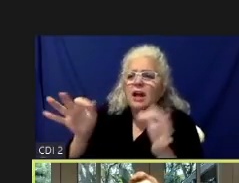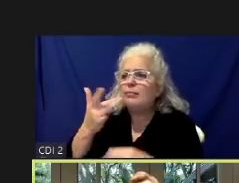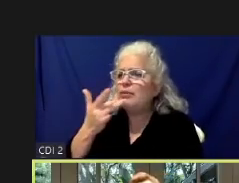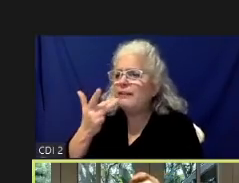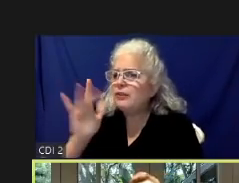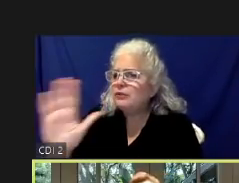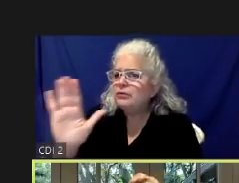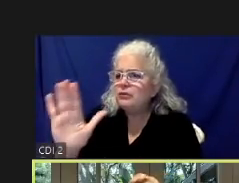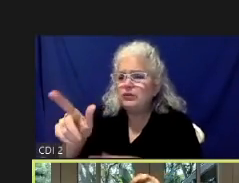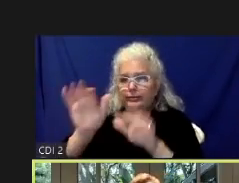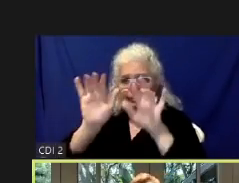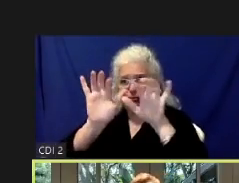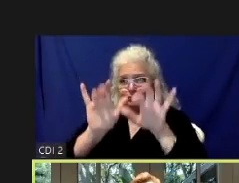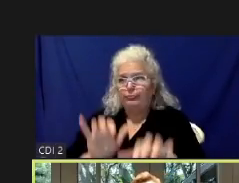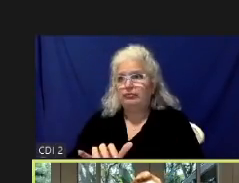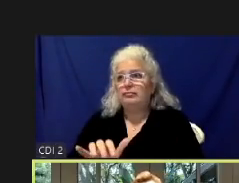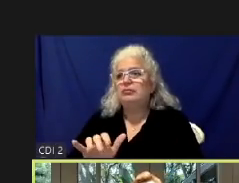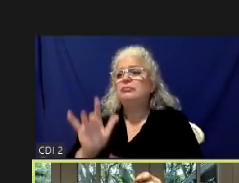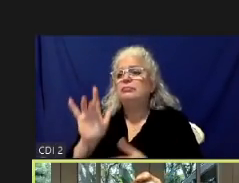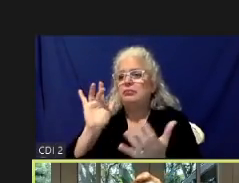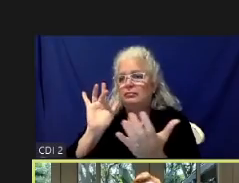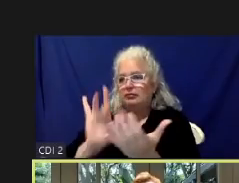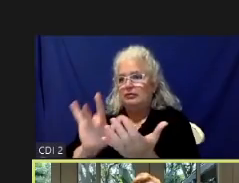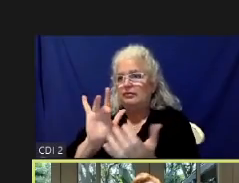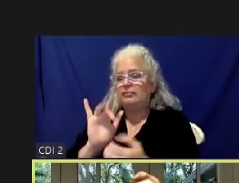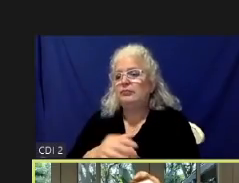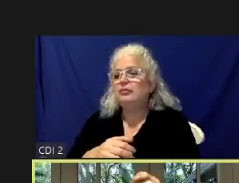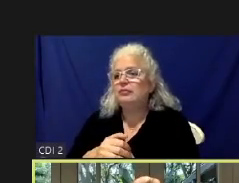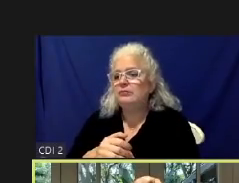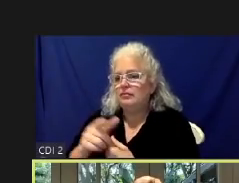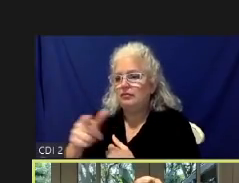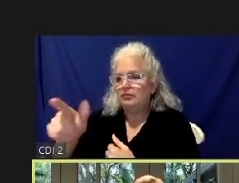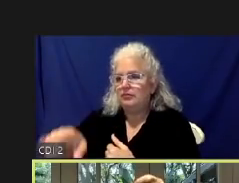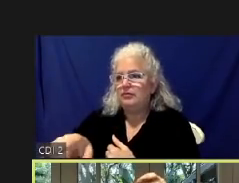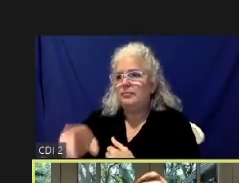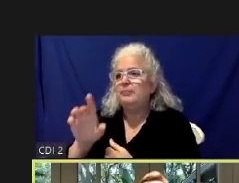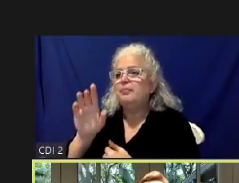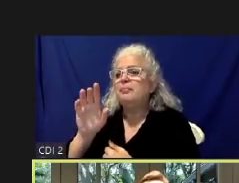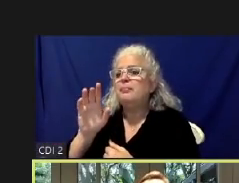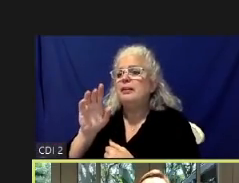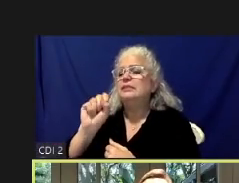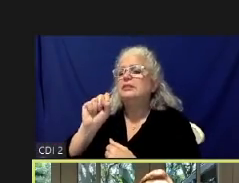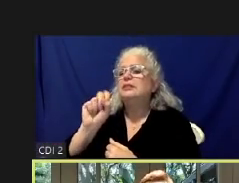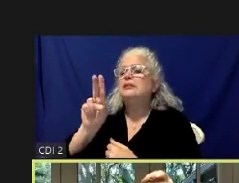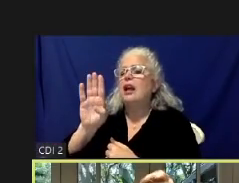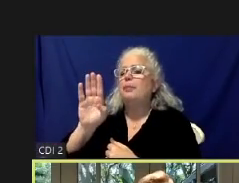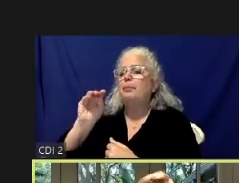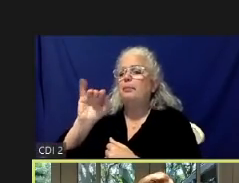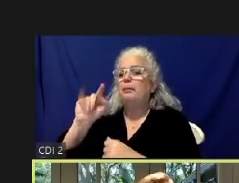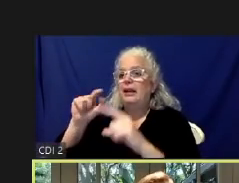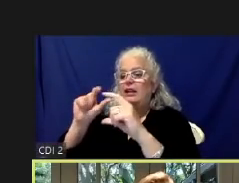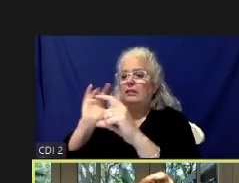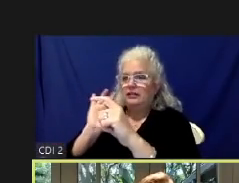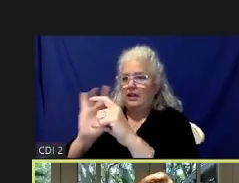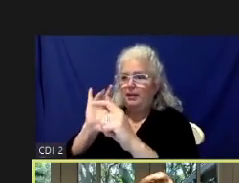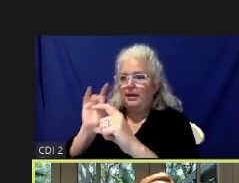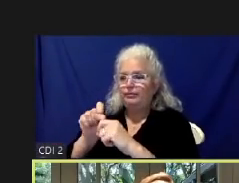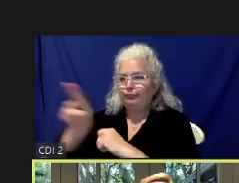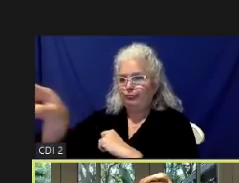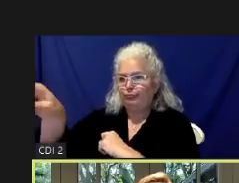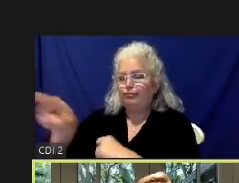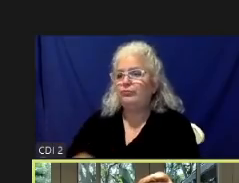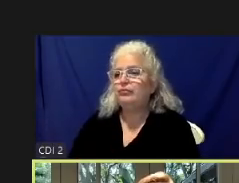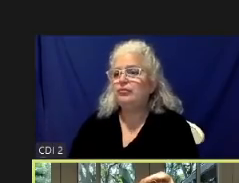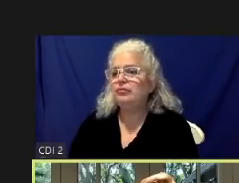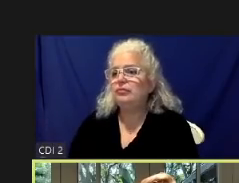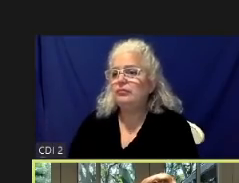turn comes up for eligibility, Marin Public Health will reach out to you at that time, let you know that you are eligible to receive the vaccine, and provide